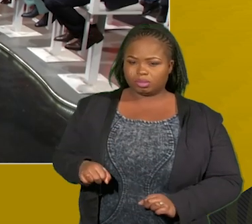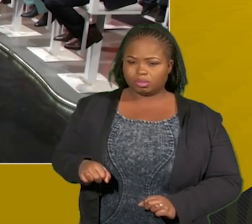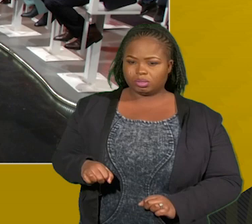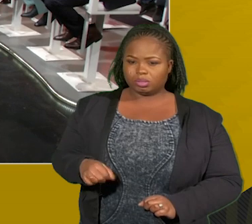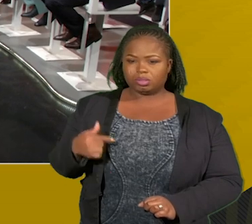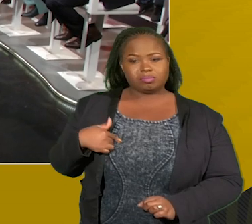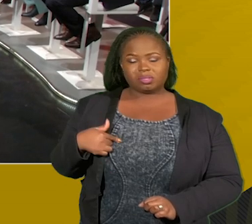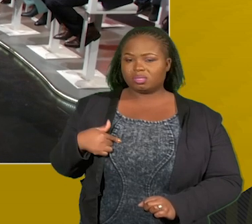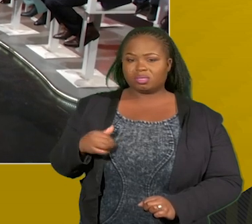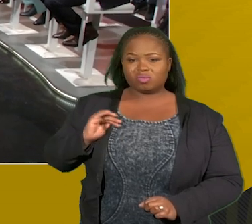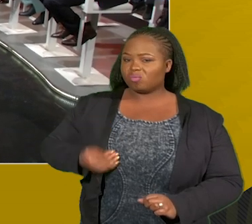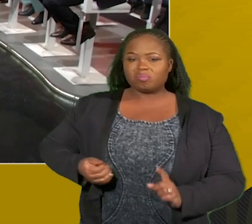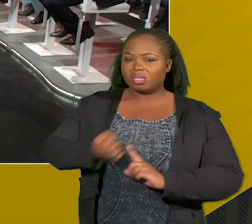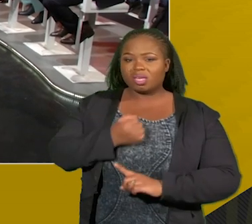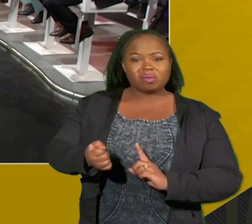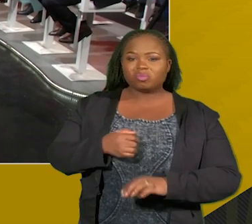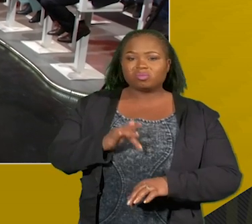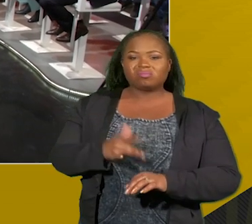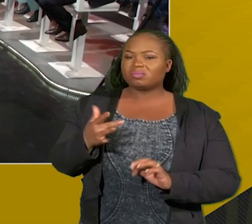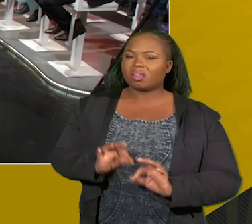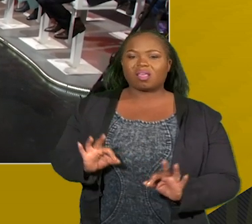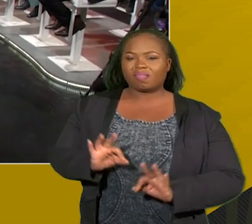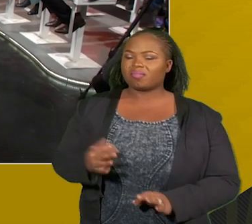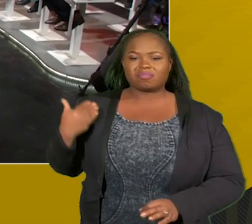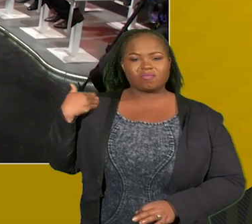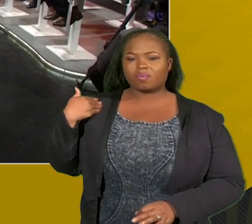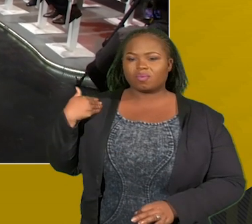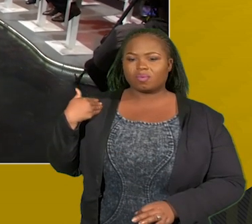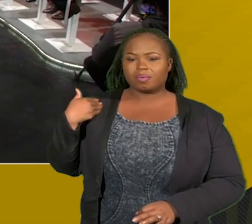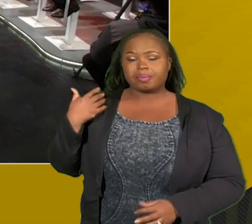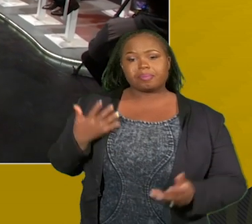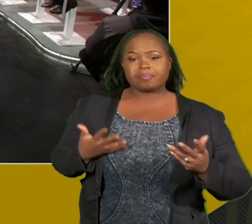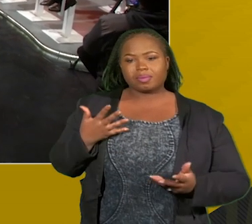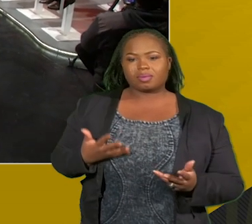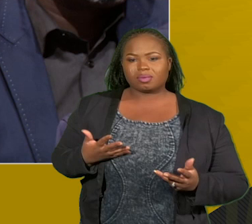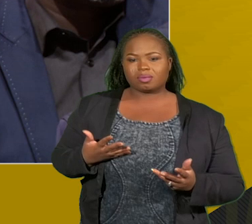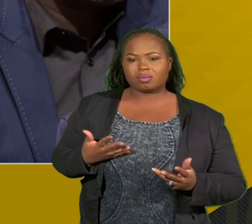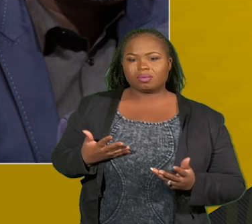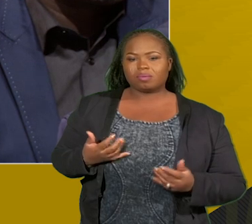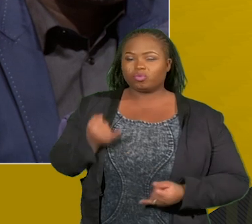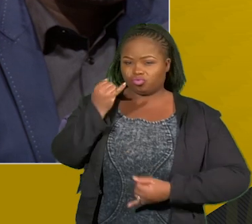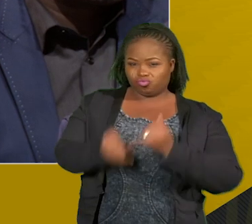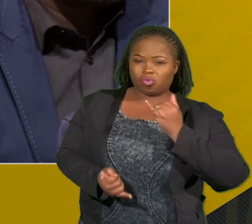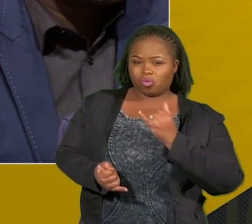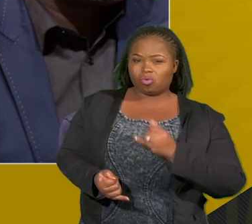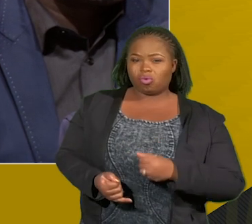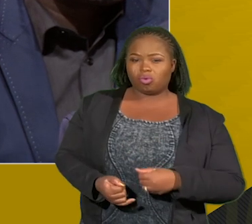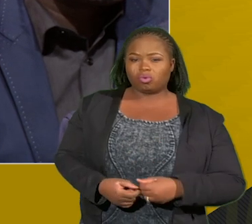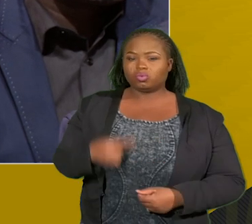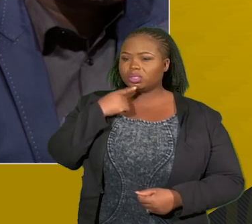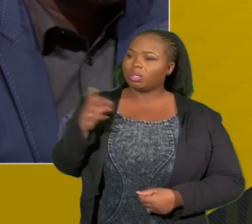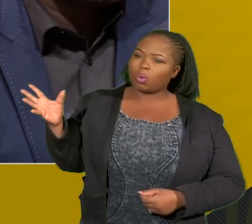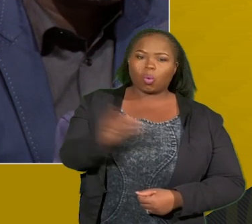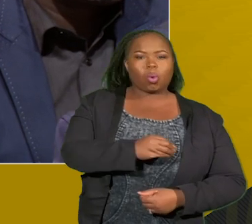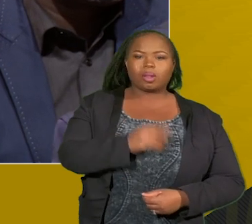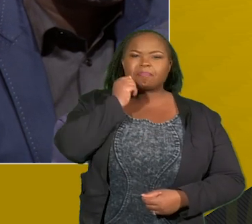I've never abused a woman. And maybe again it is a very wrong statement to go on national television and say all men